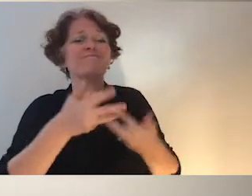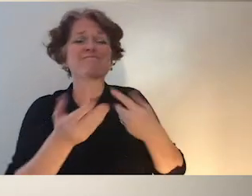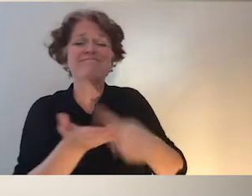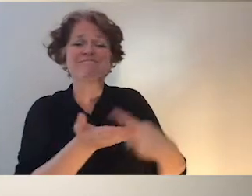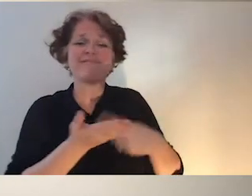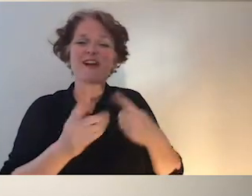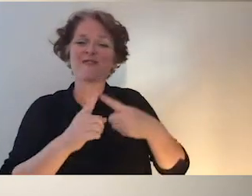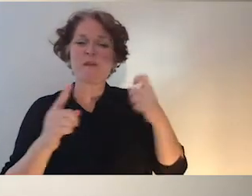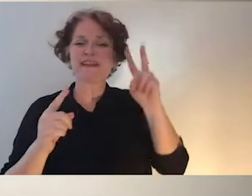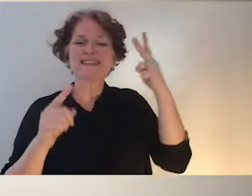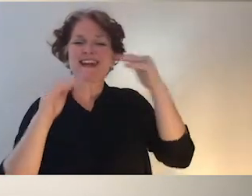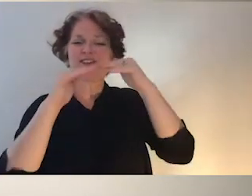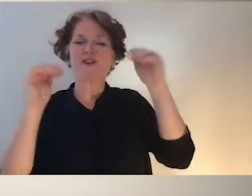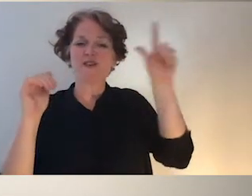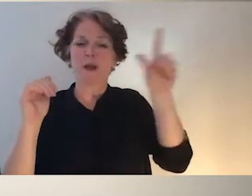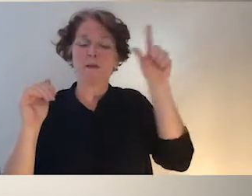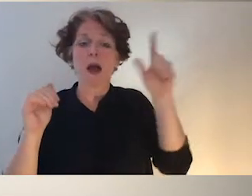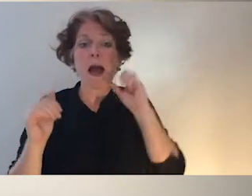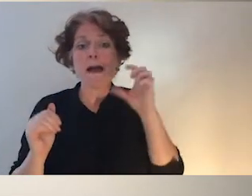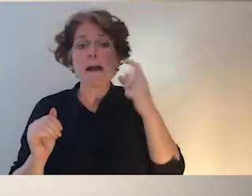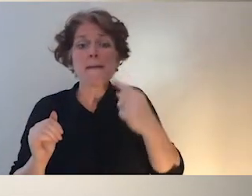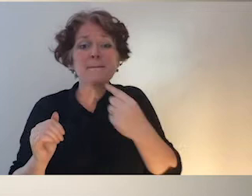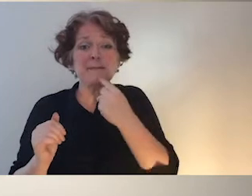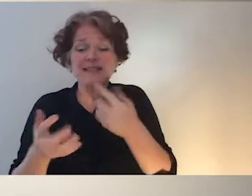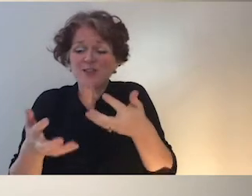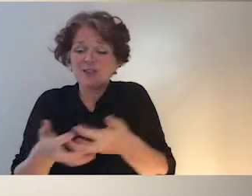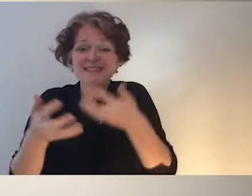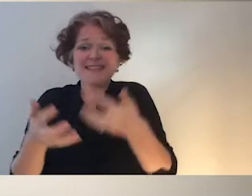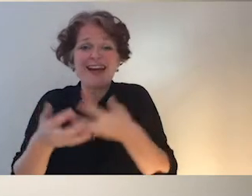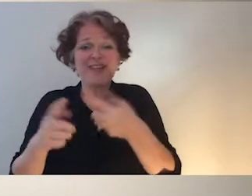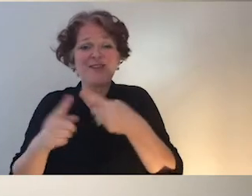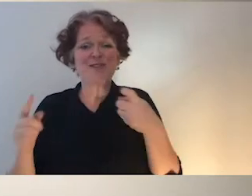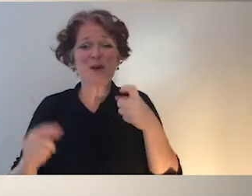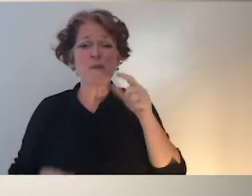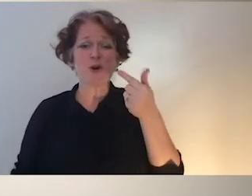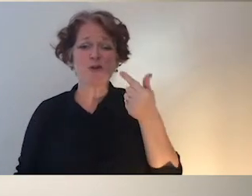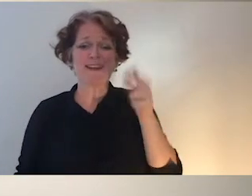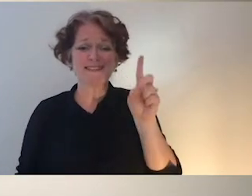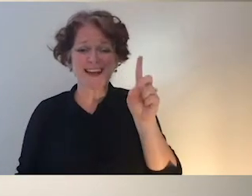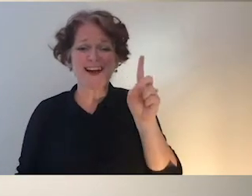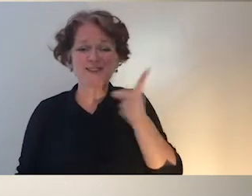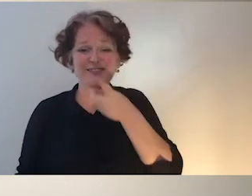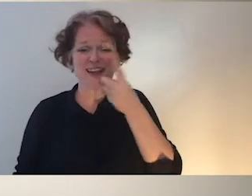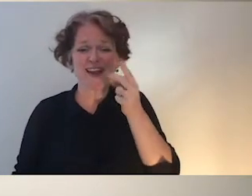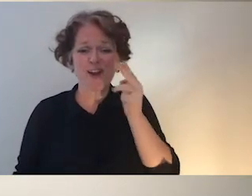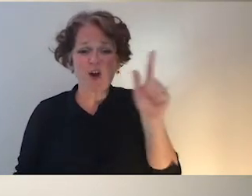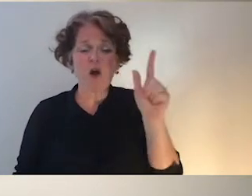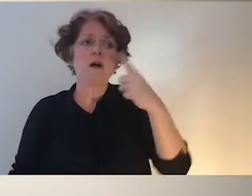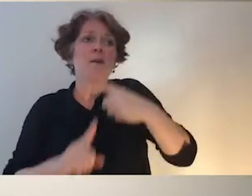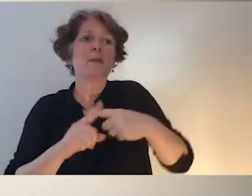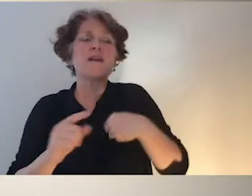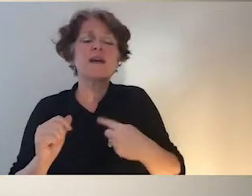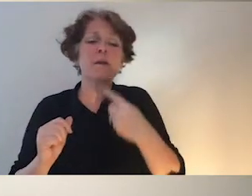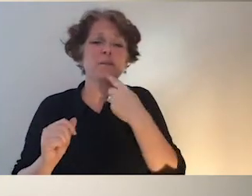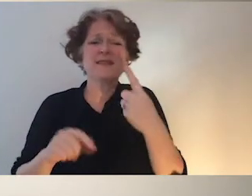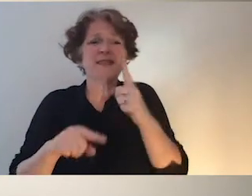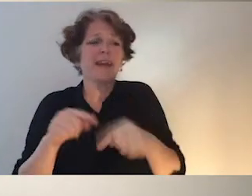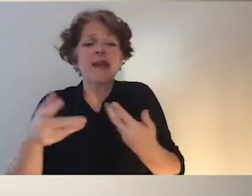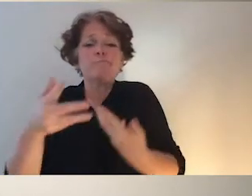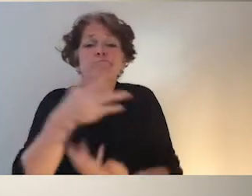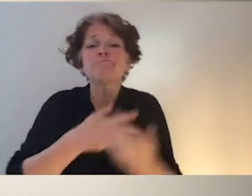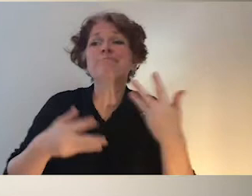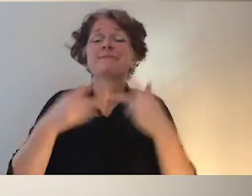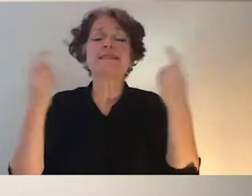Gotson Library, the tossed salads from Grace Dodge Dining Hall, and the chance to celebrate this occasion with all of my friends, family, and classmates in